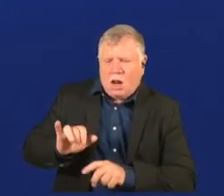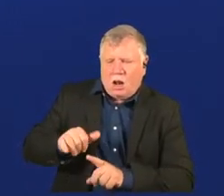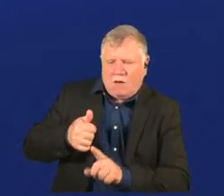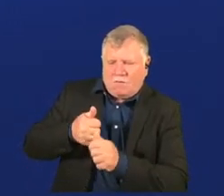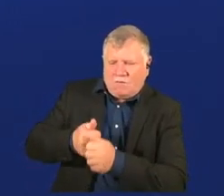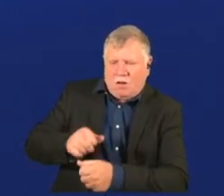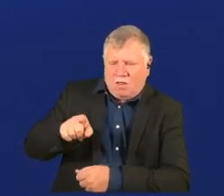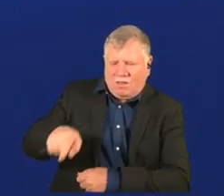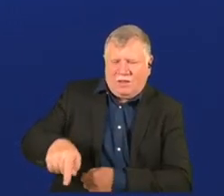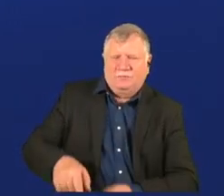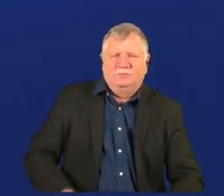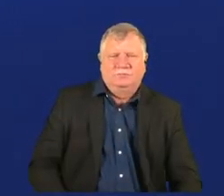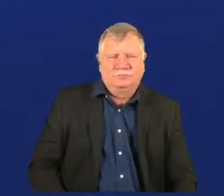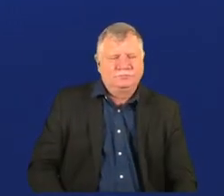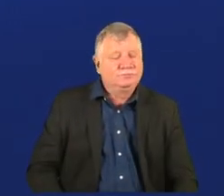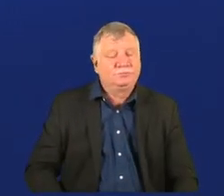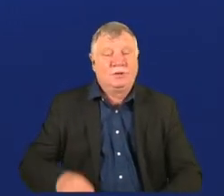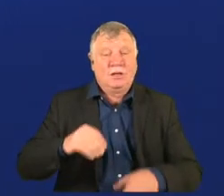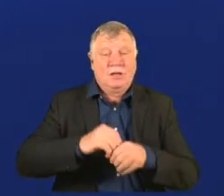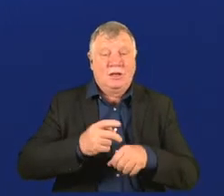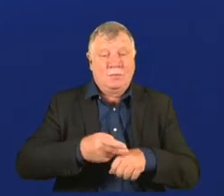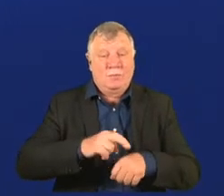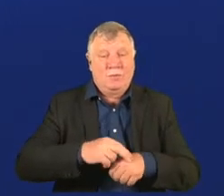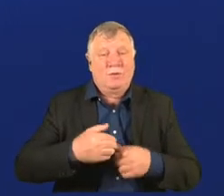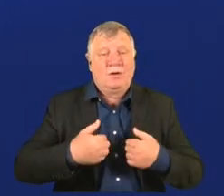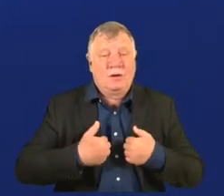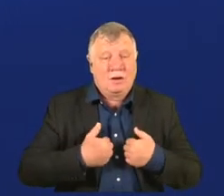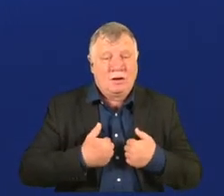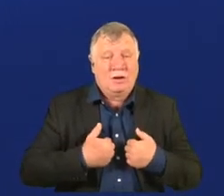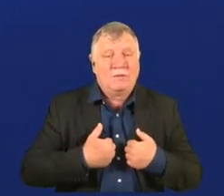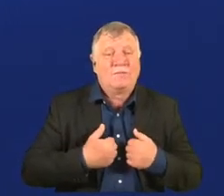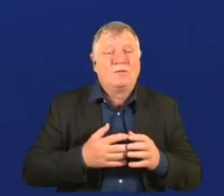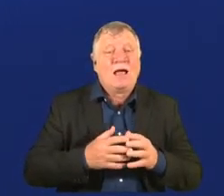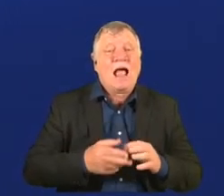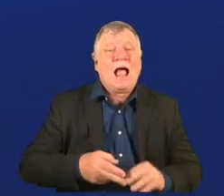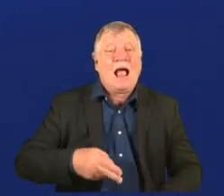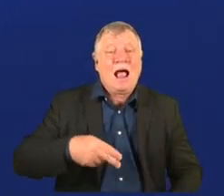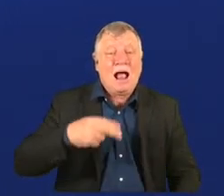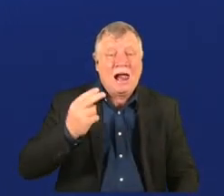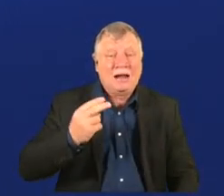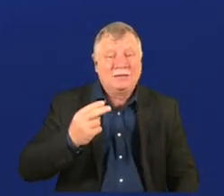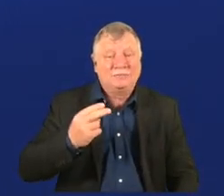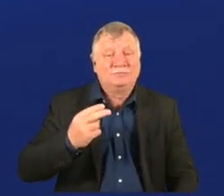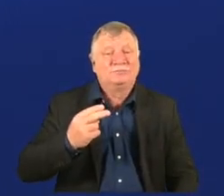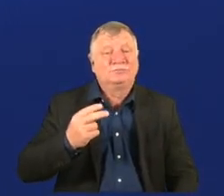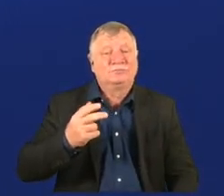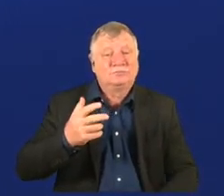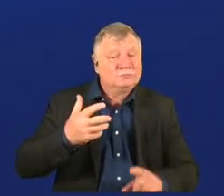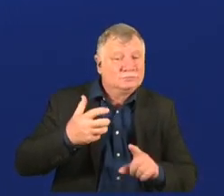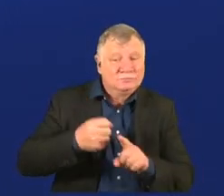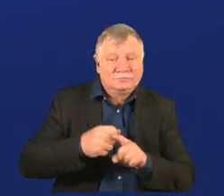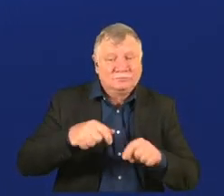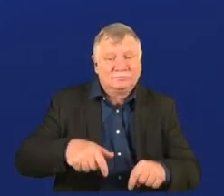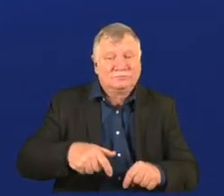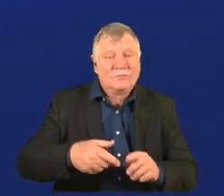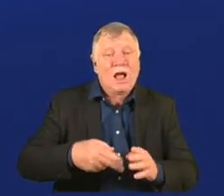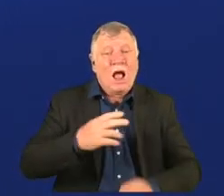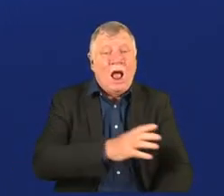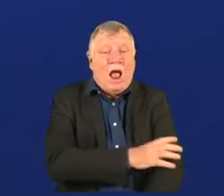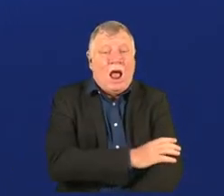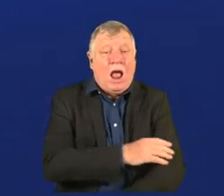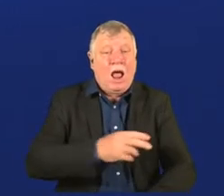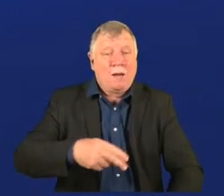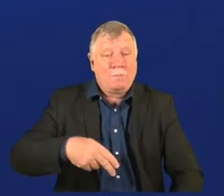Puerto Rico has very high incidence of high blood